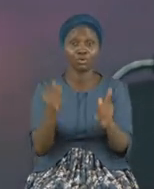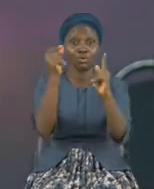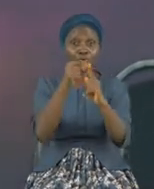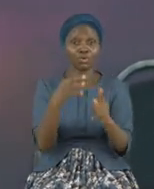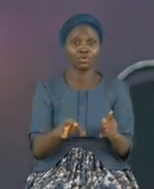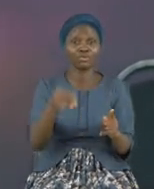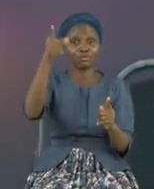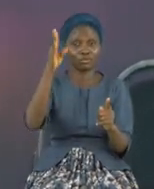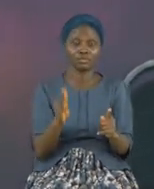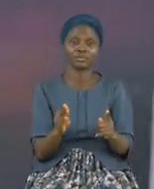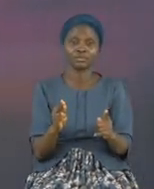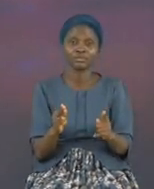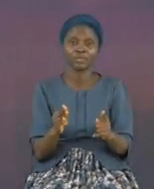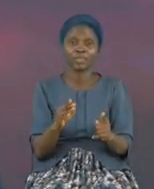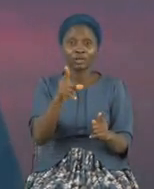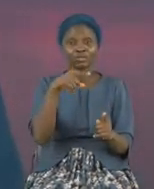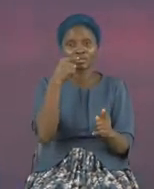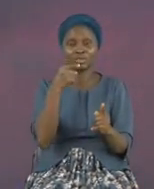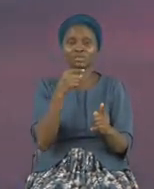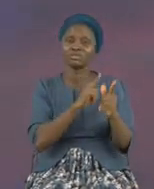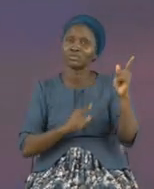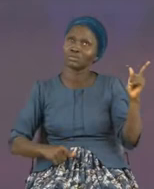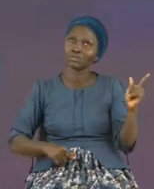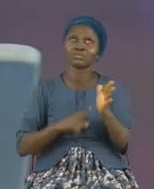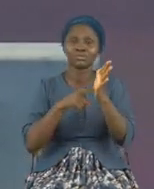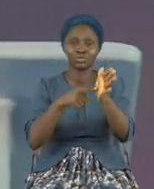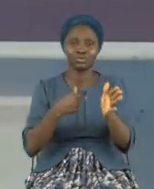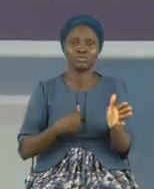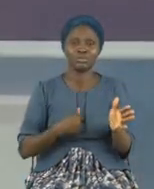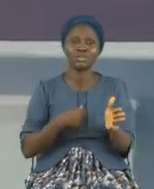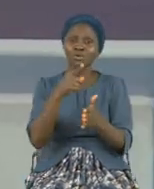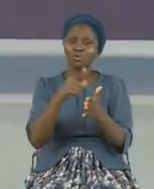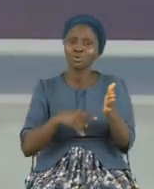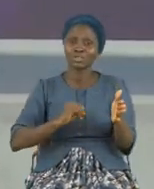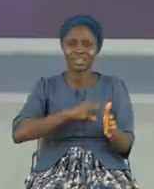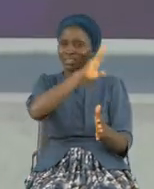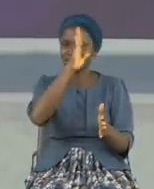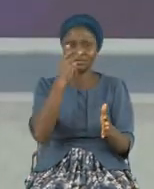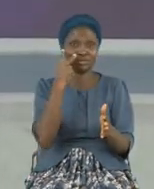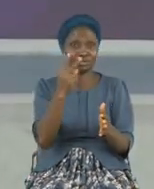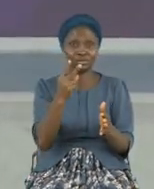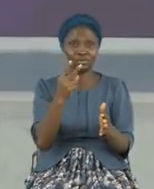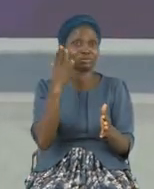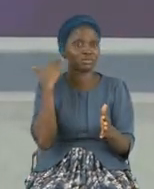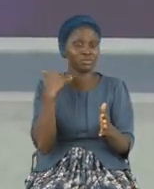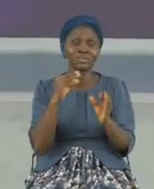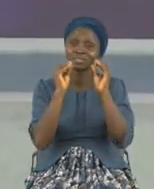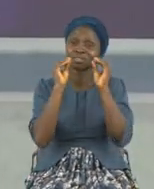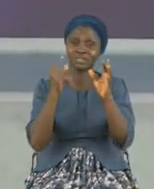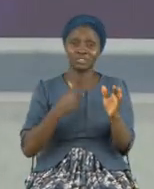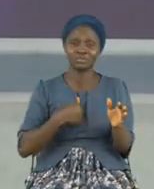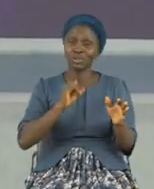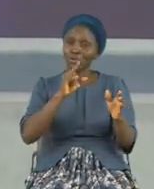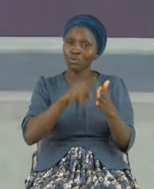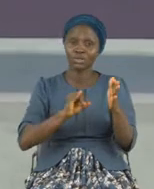study, you say, Lord, show me what I never saw, teach me what I never